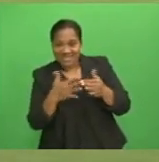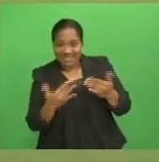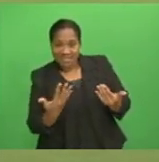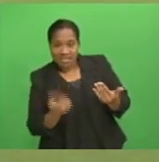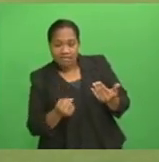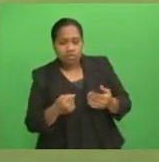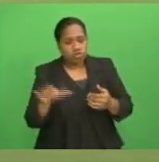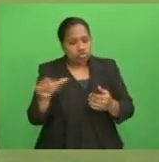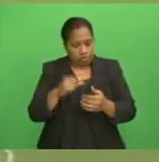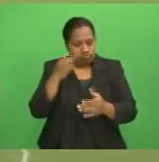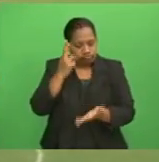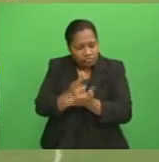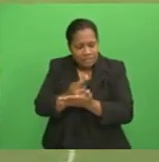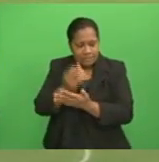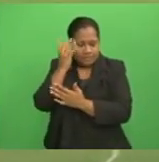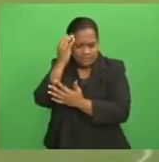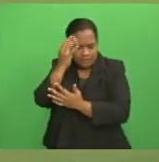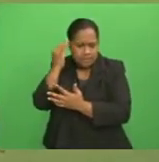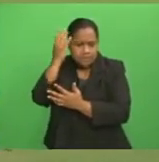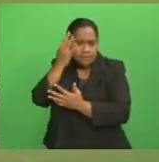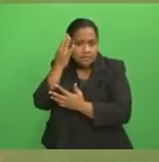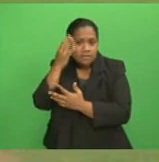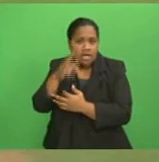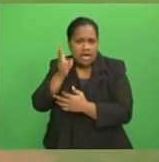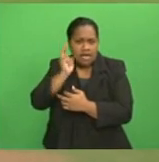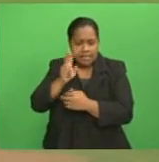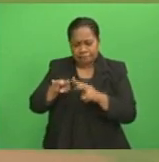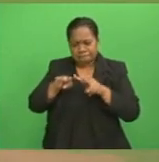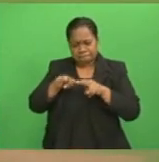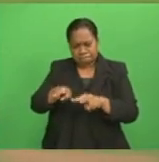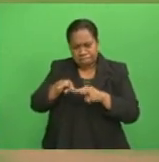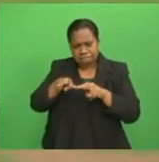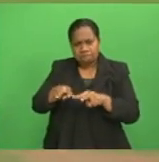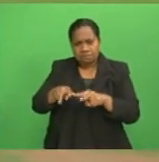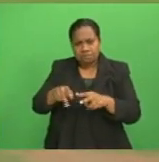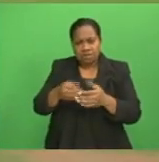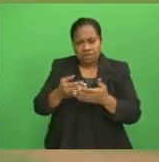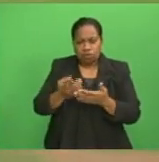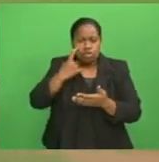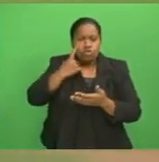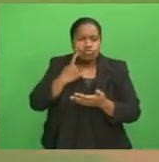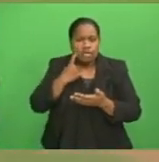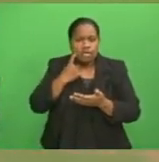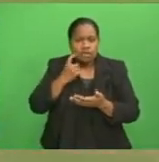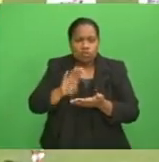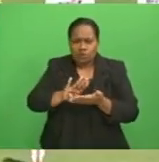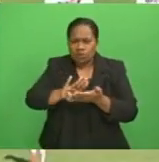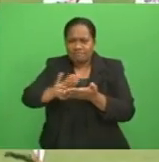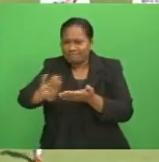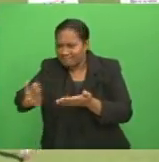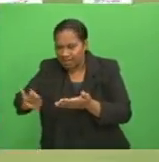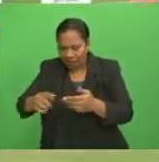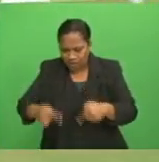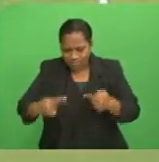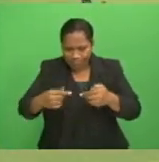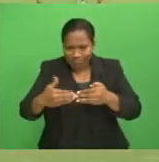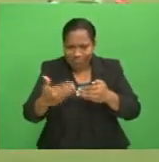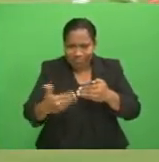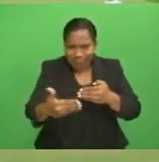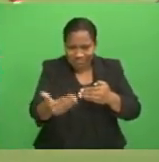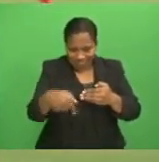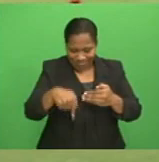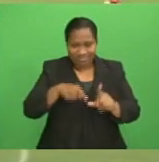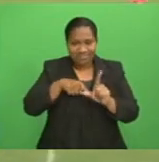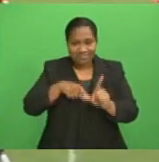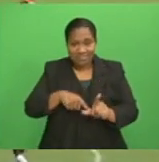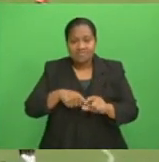really consider relooking at trying to abolish the Fiji fact. Rondu is the first coach of a top district